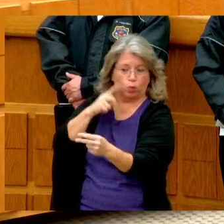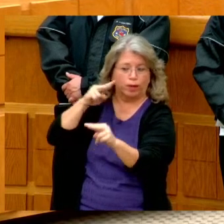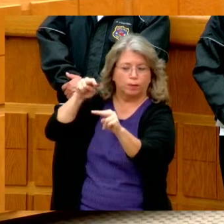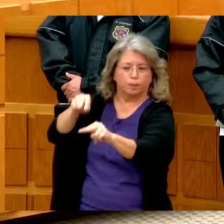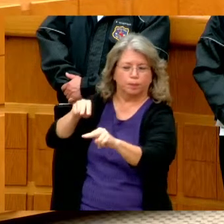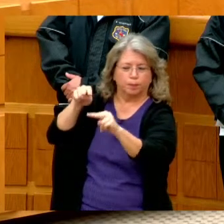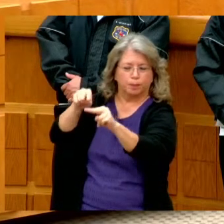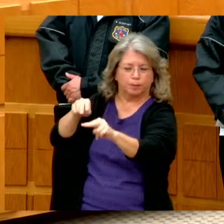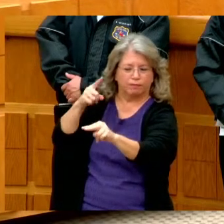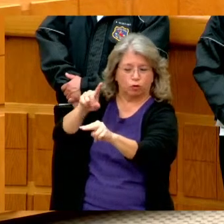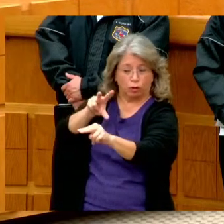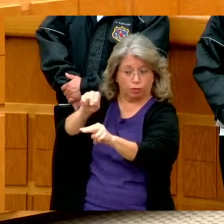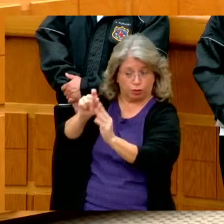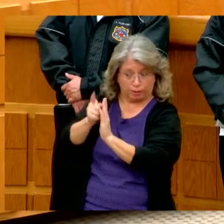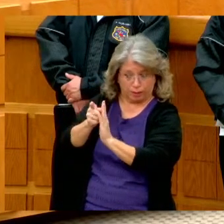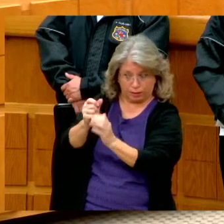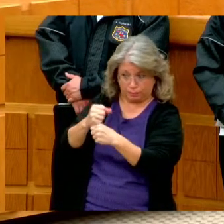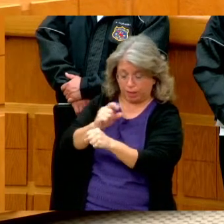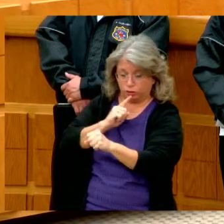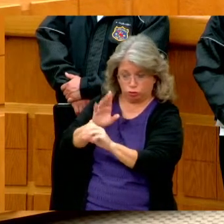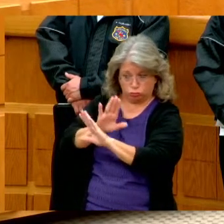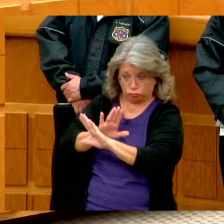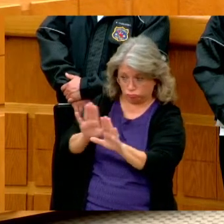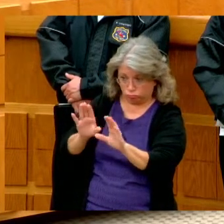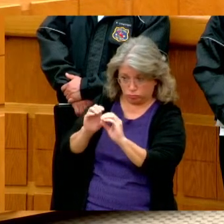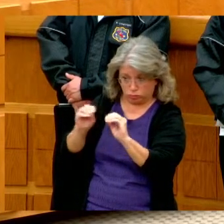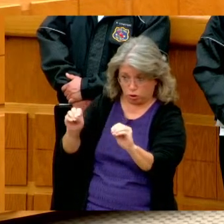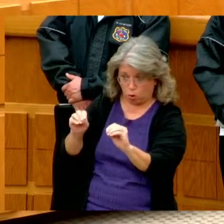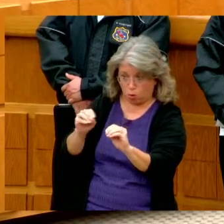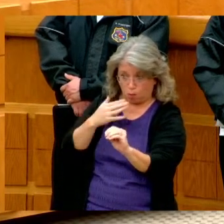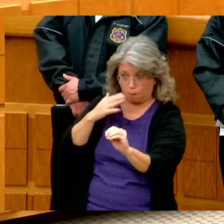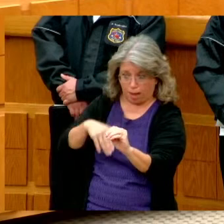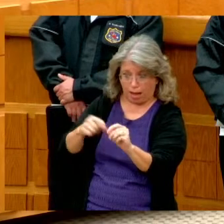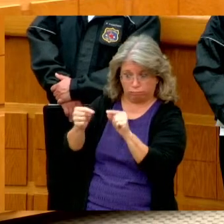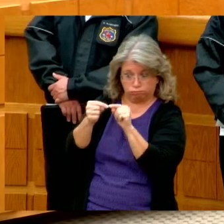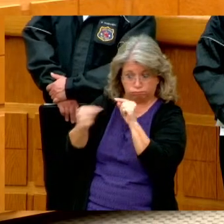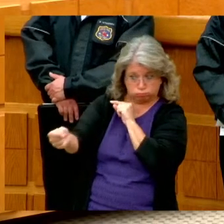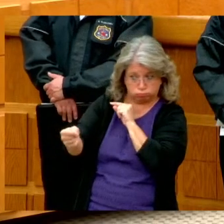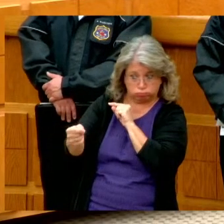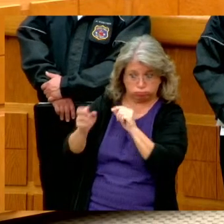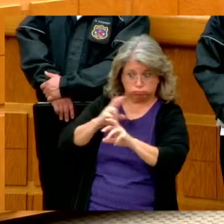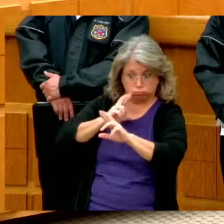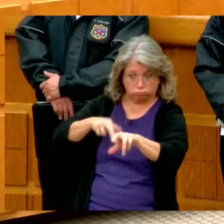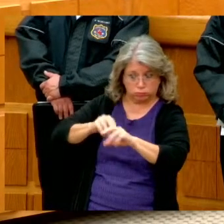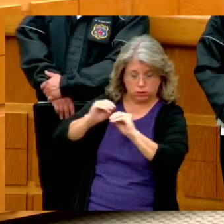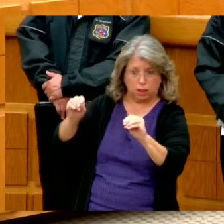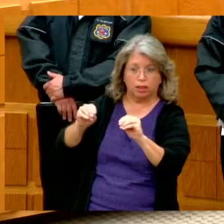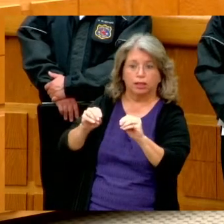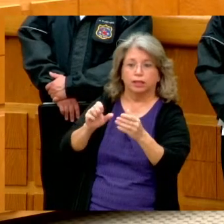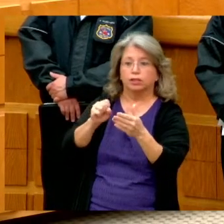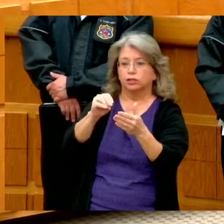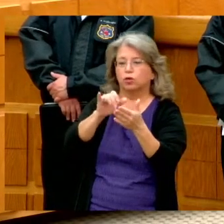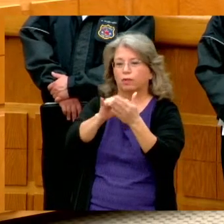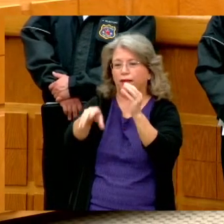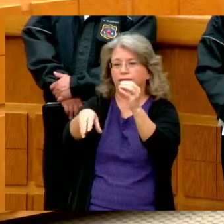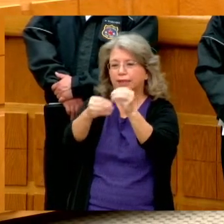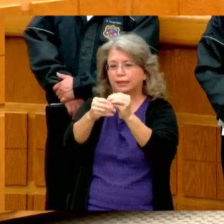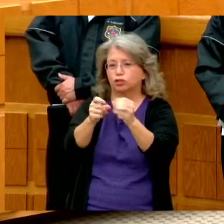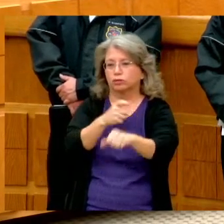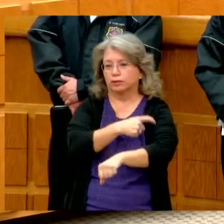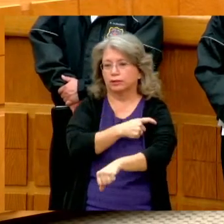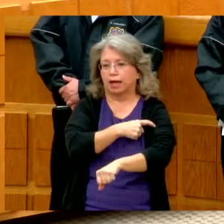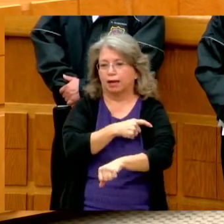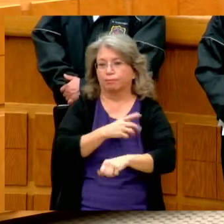don't have any bad reaction to the vaccine. And so that would, be different from the time that I gave you, an additional.